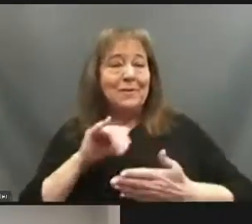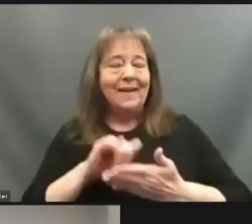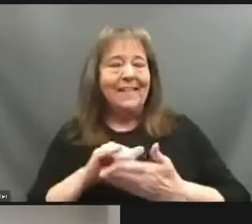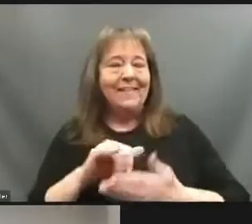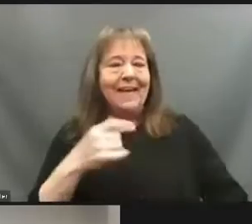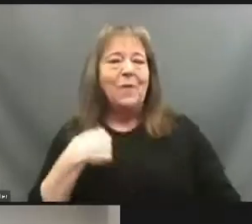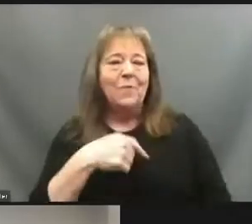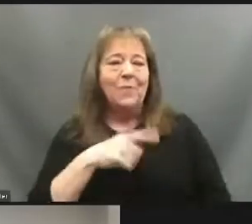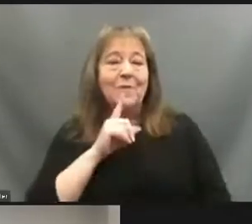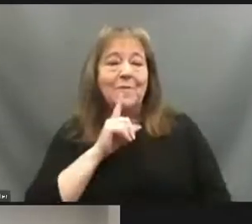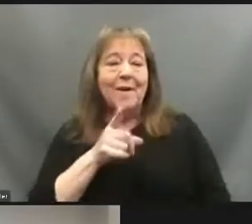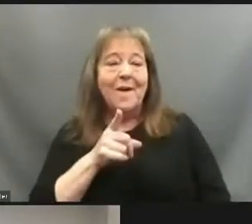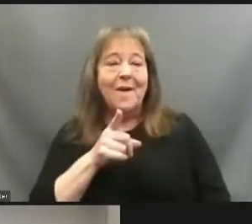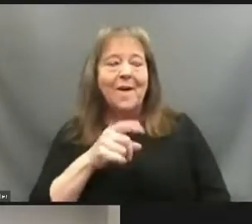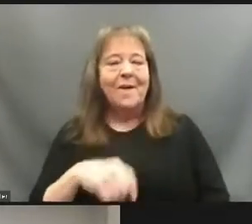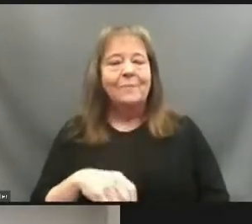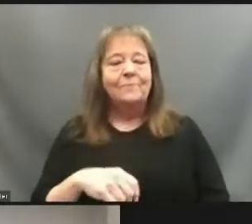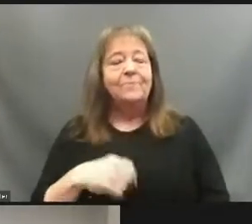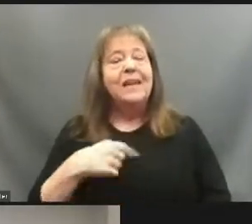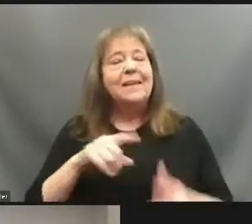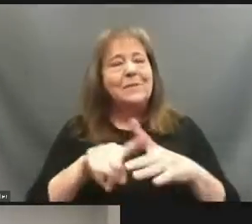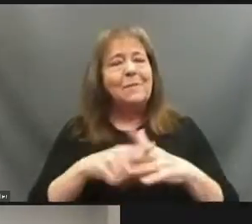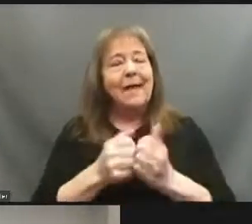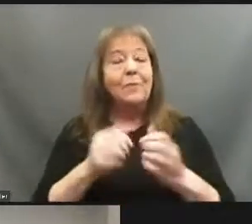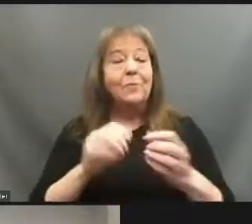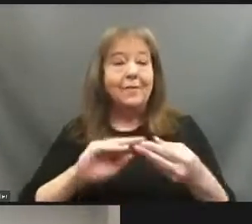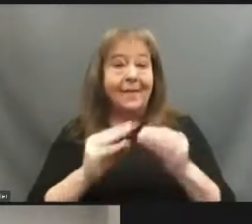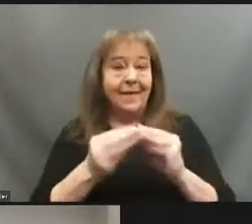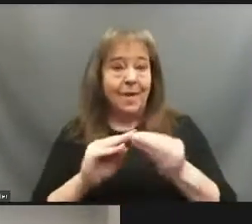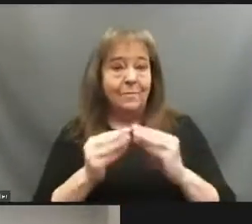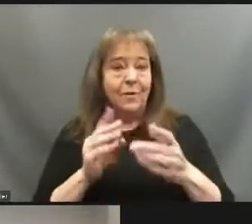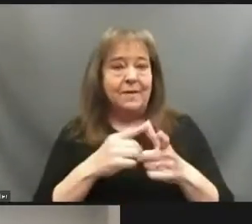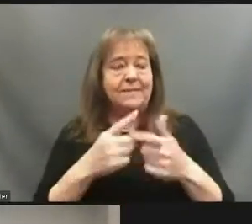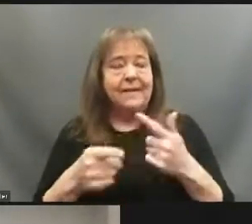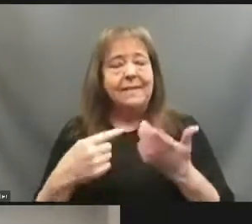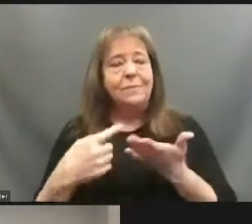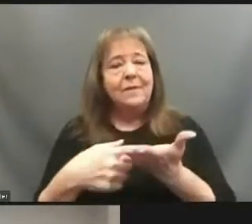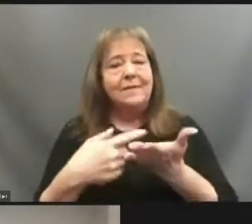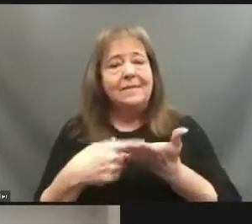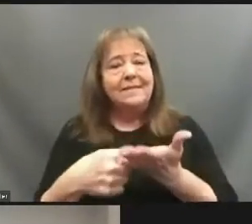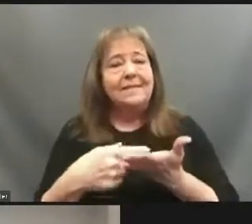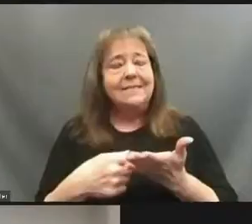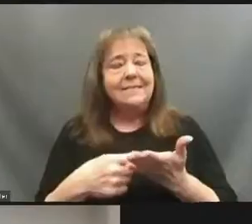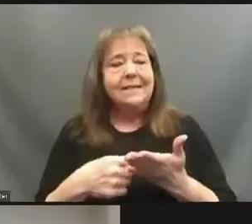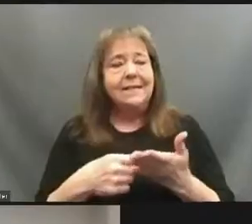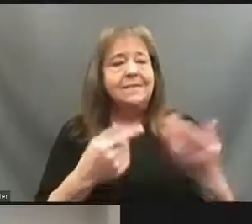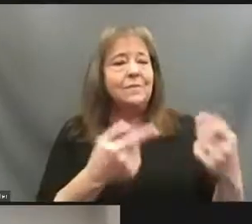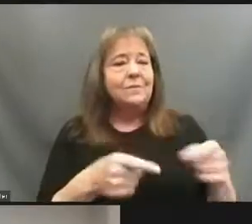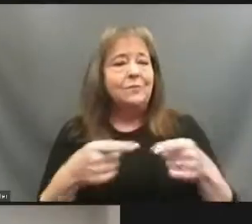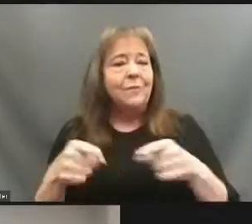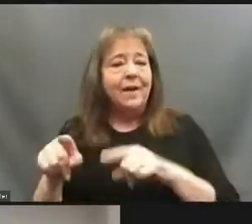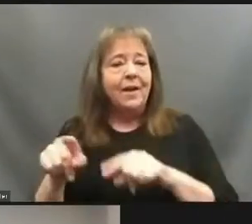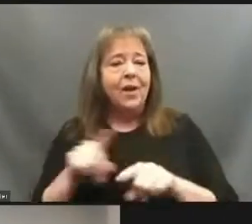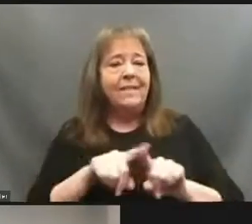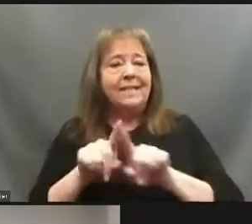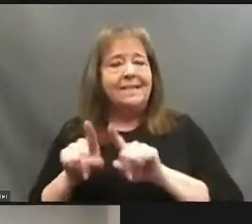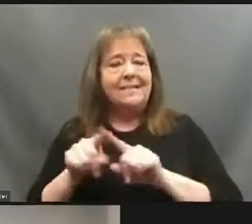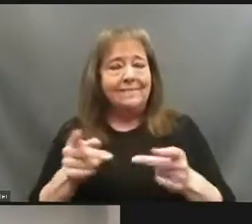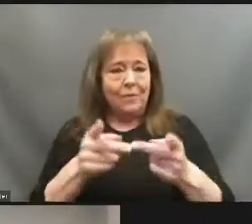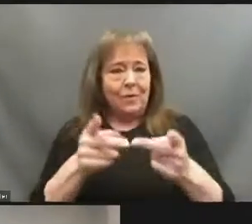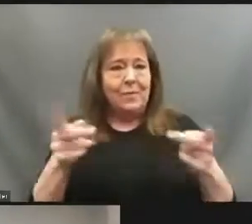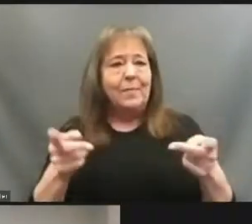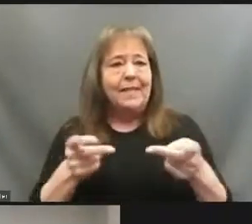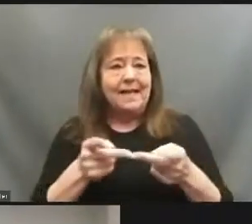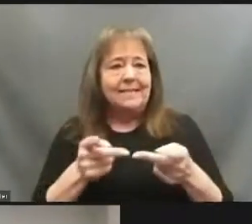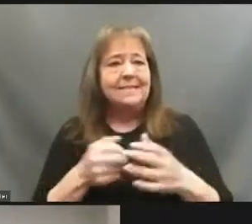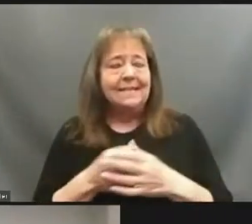house. So we'll start with our numbers, and then we'll talk about the goings on at all of our clinical services, and then we'll